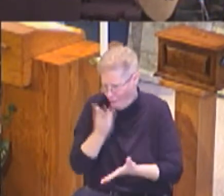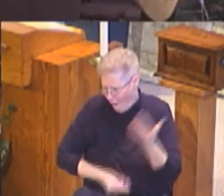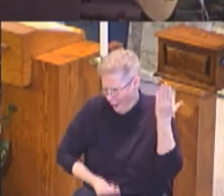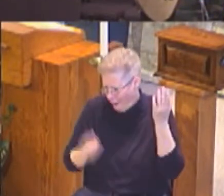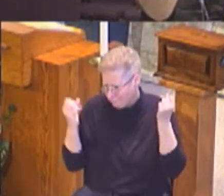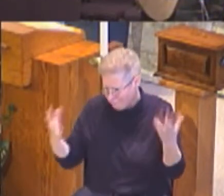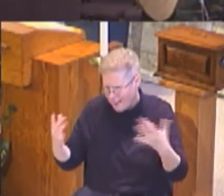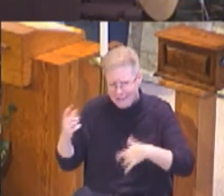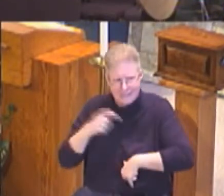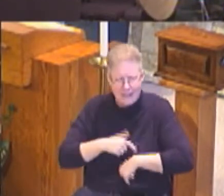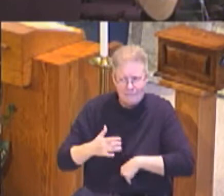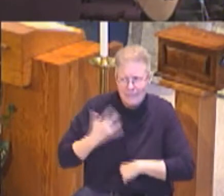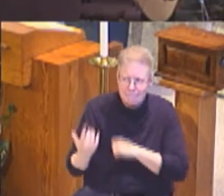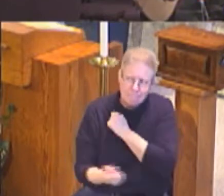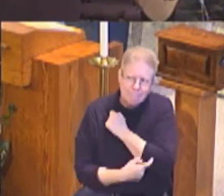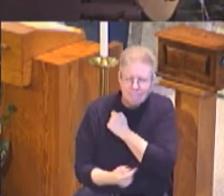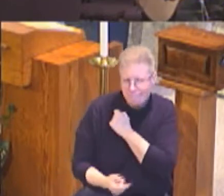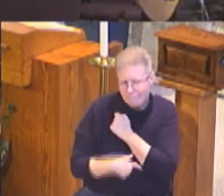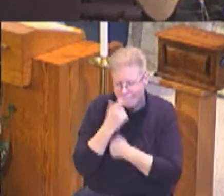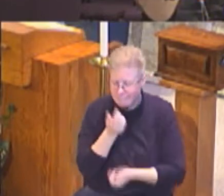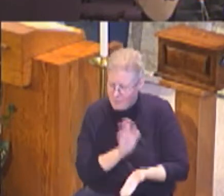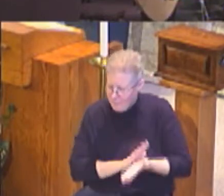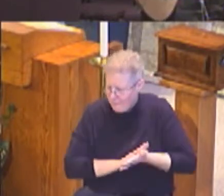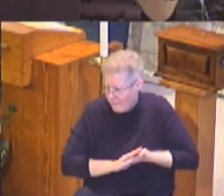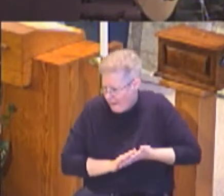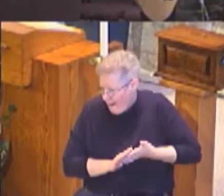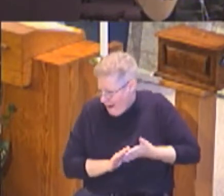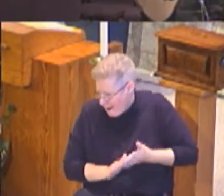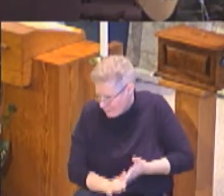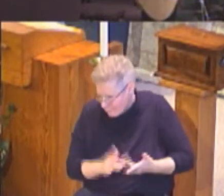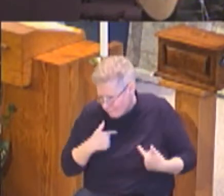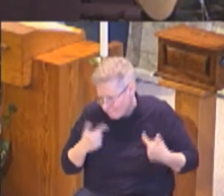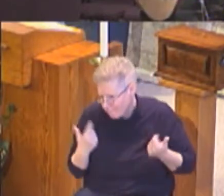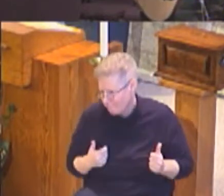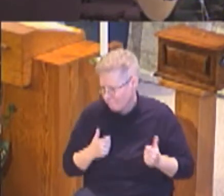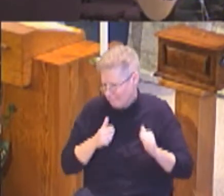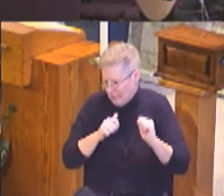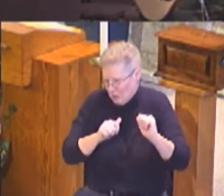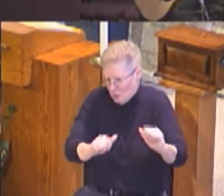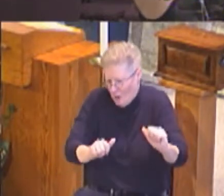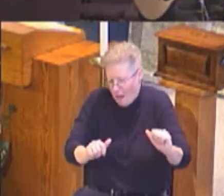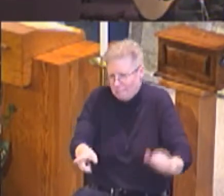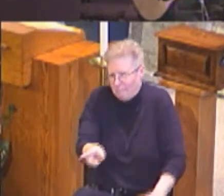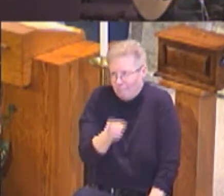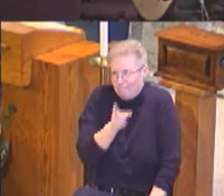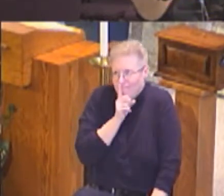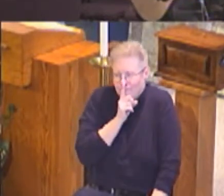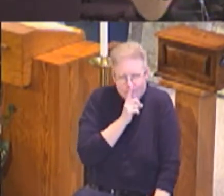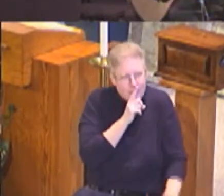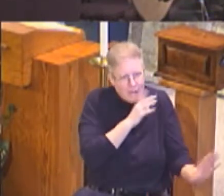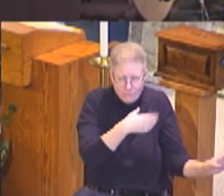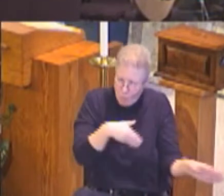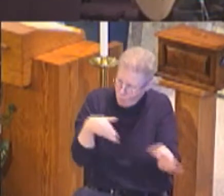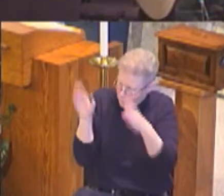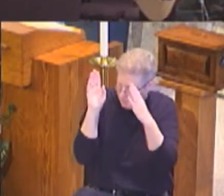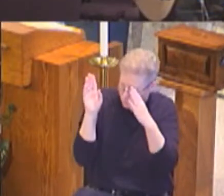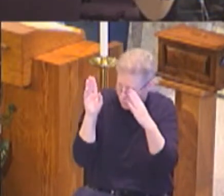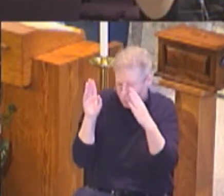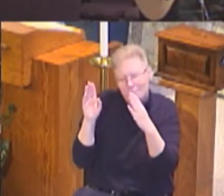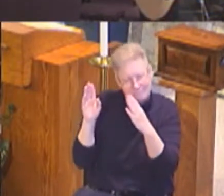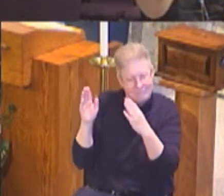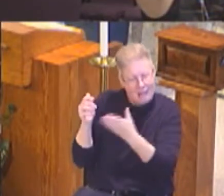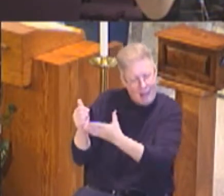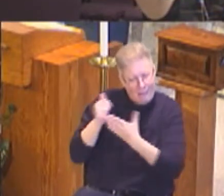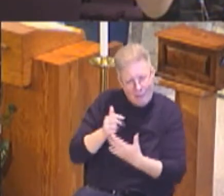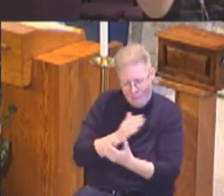be unkind, try to keep my mouth shut does its best, focusing my mind on you means rest.